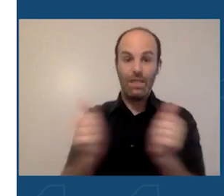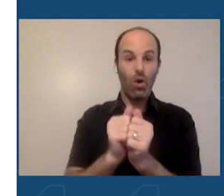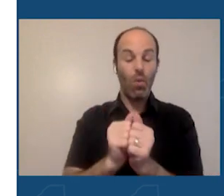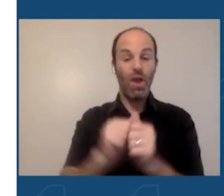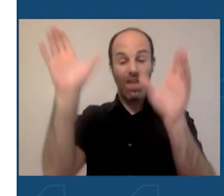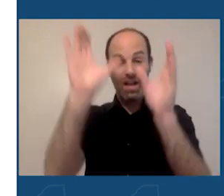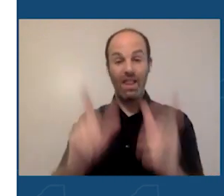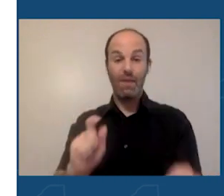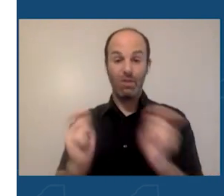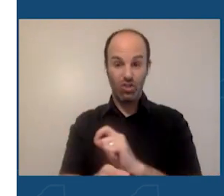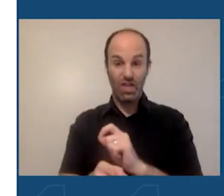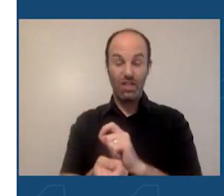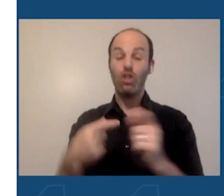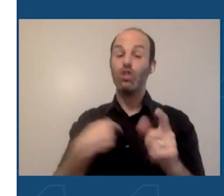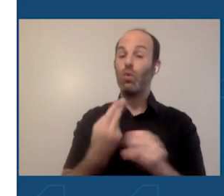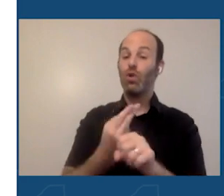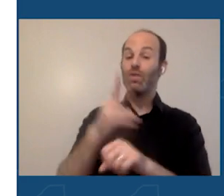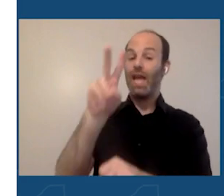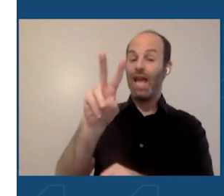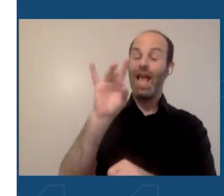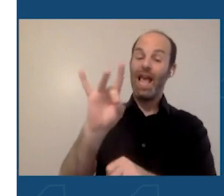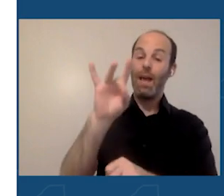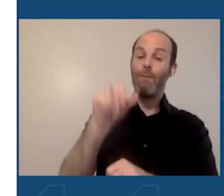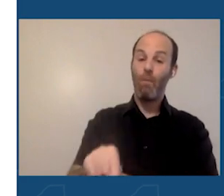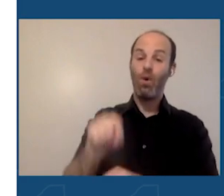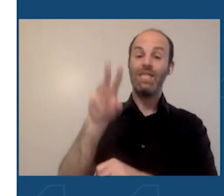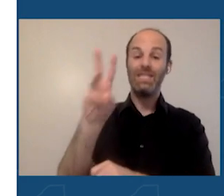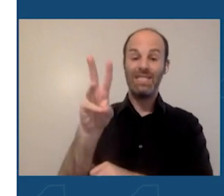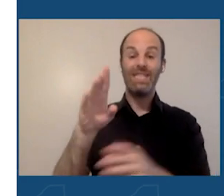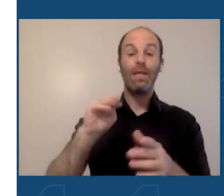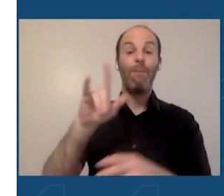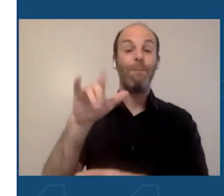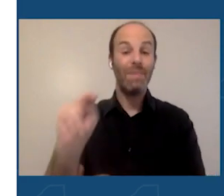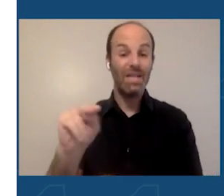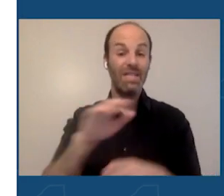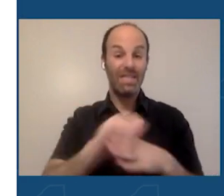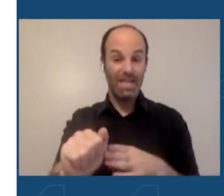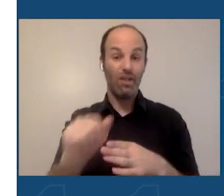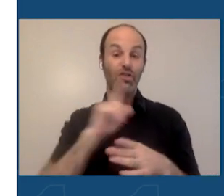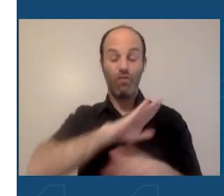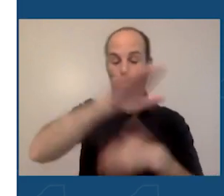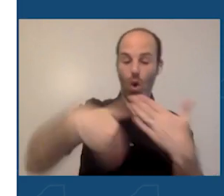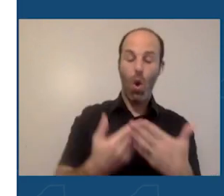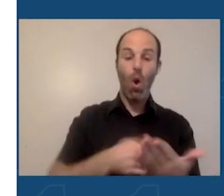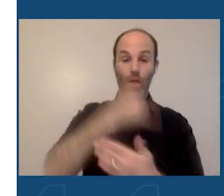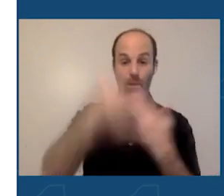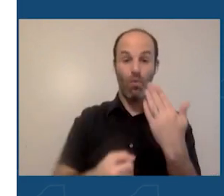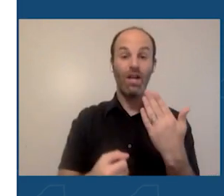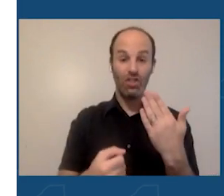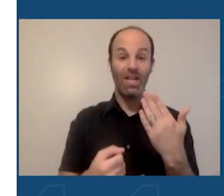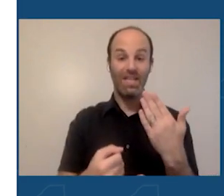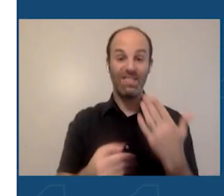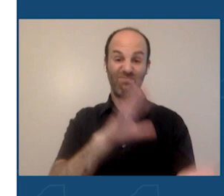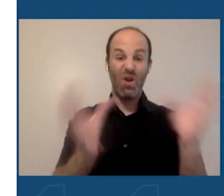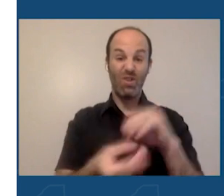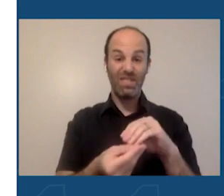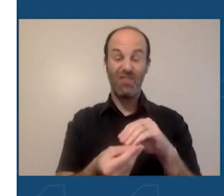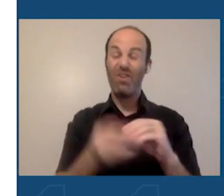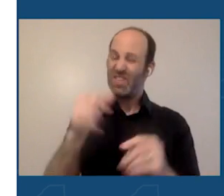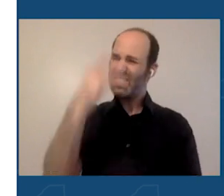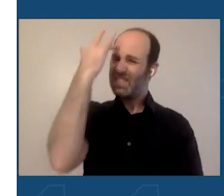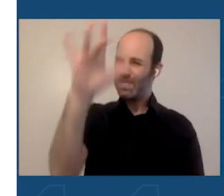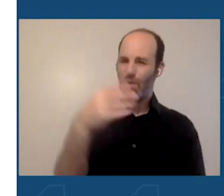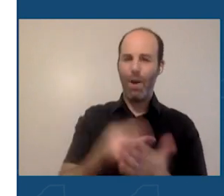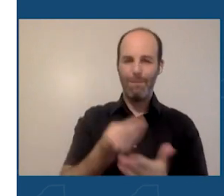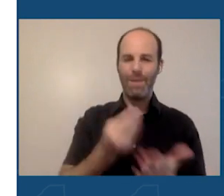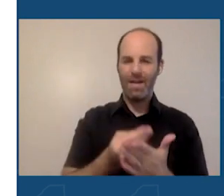$8.6 million of investments in all 5 projects combined. And I will tell you, this is smart money. This is absolutely smart